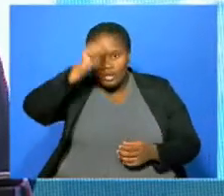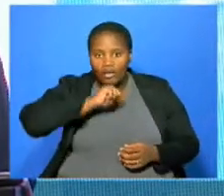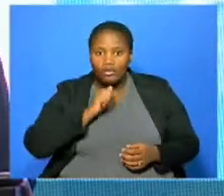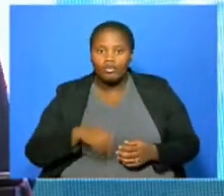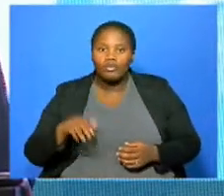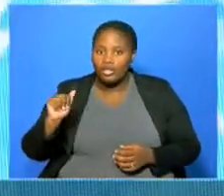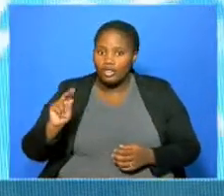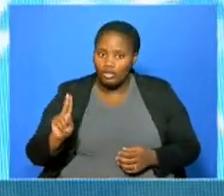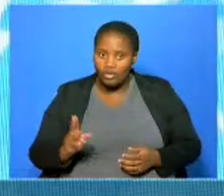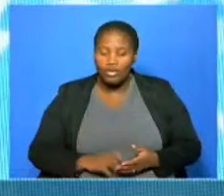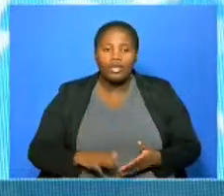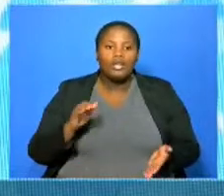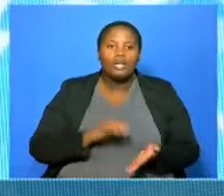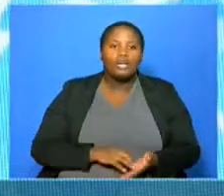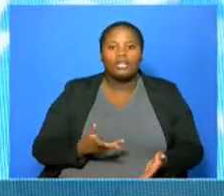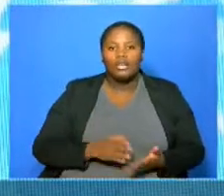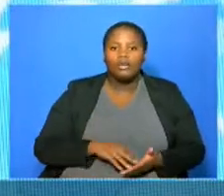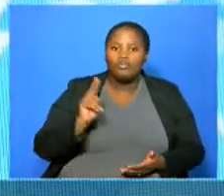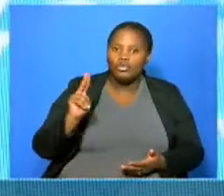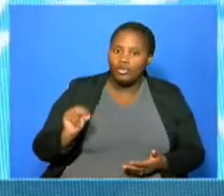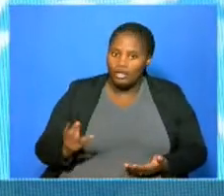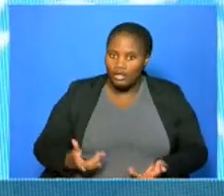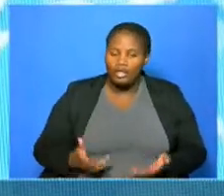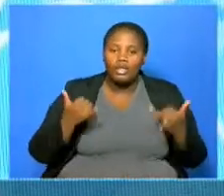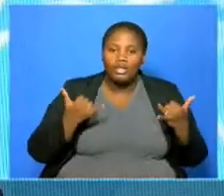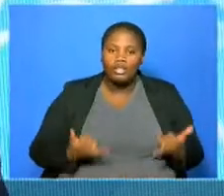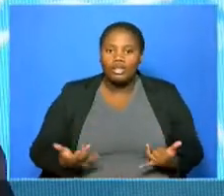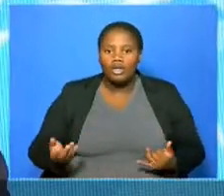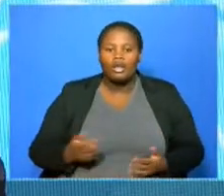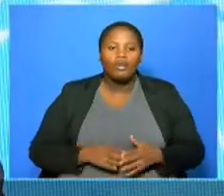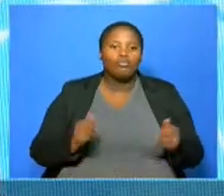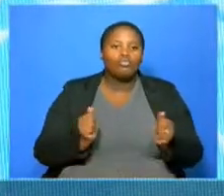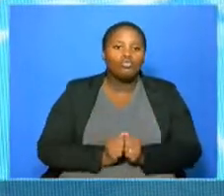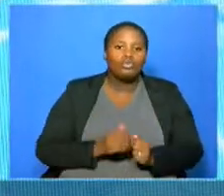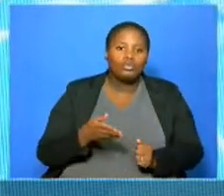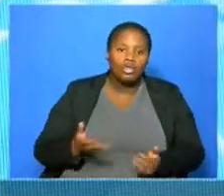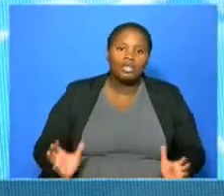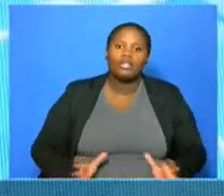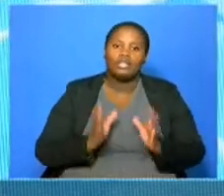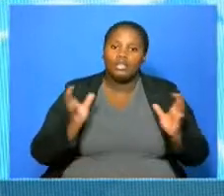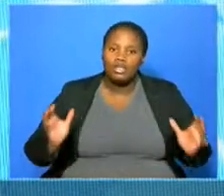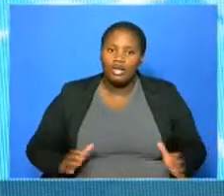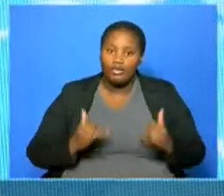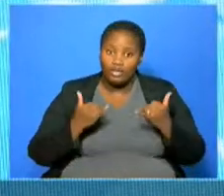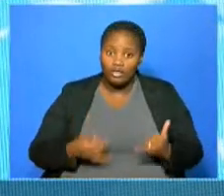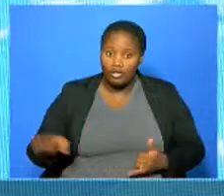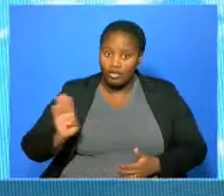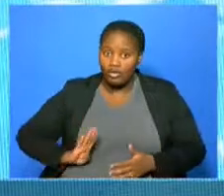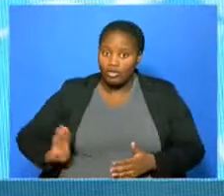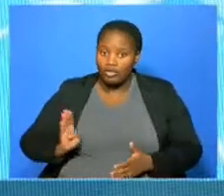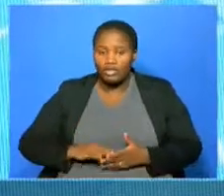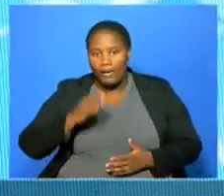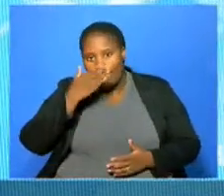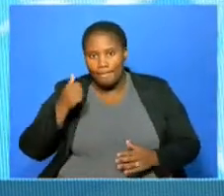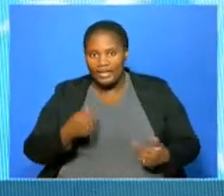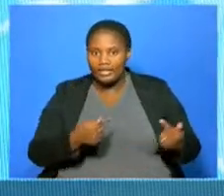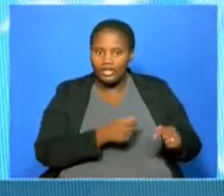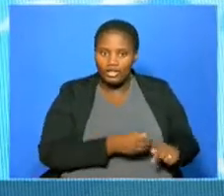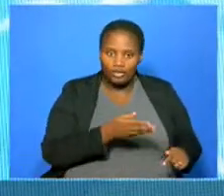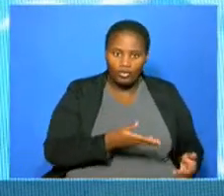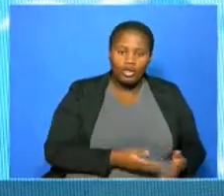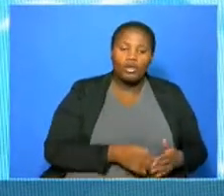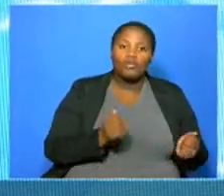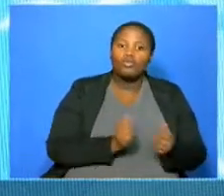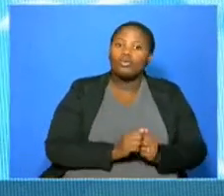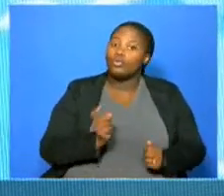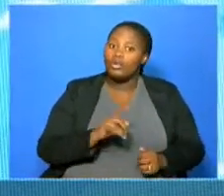the United Nations. As we journey towards 2036, I implore you, as Botswana's top diplomats in your countries of